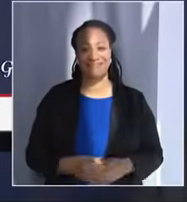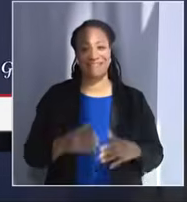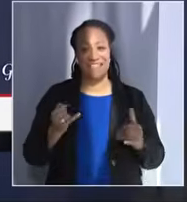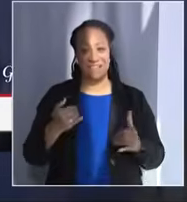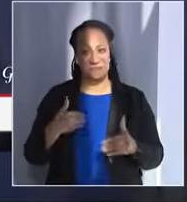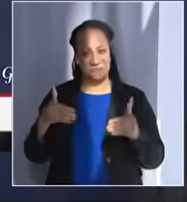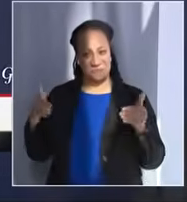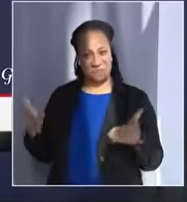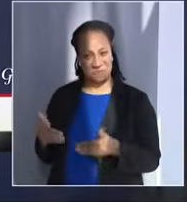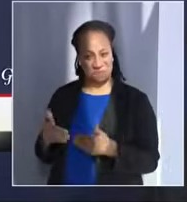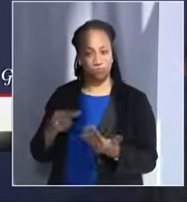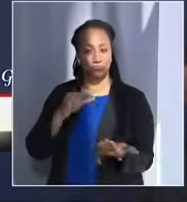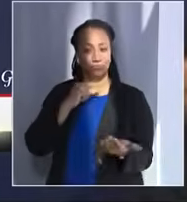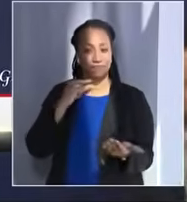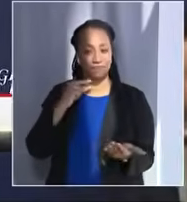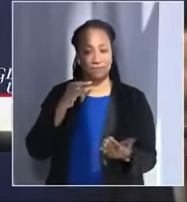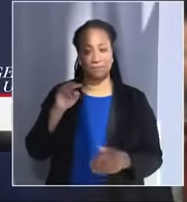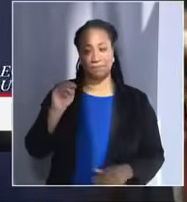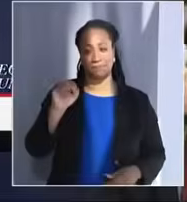blessing. Mark?